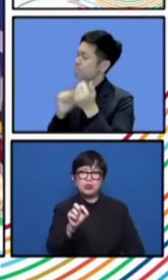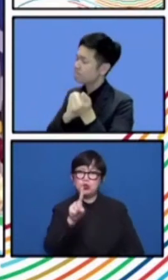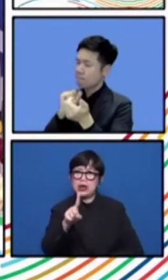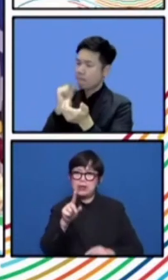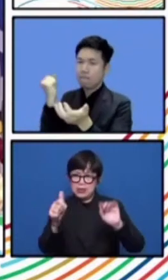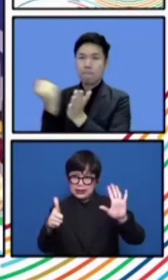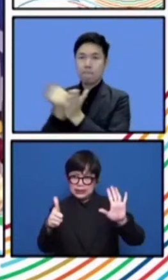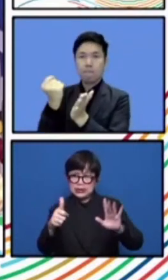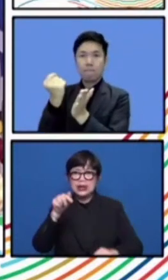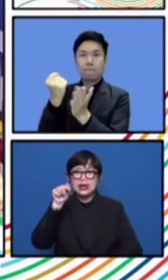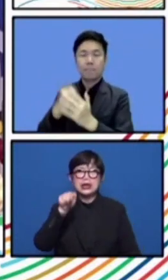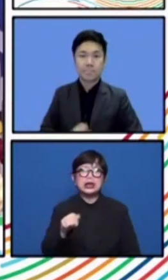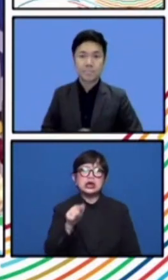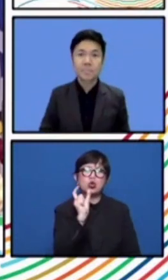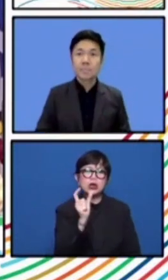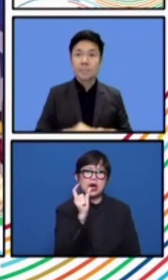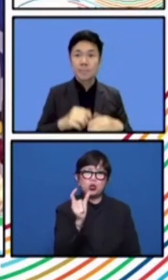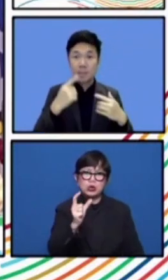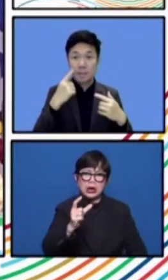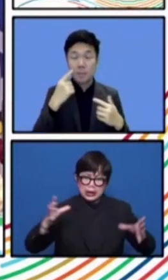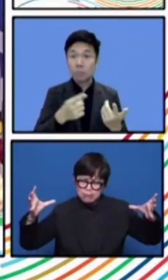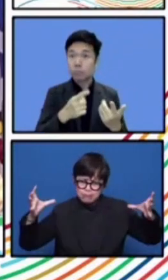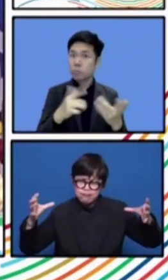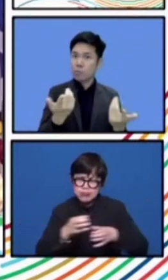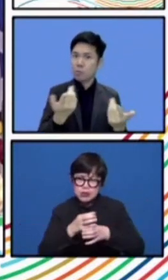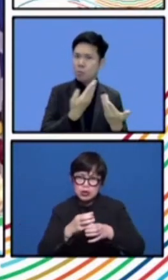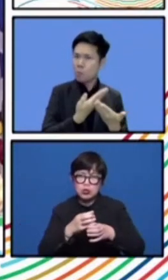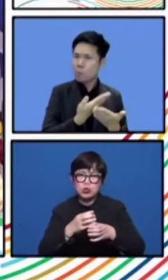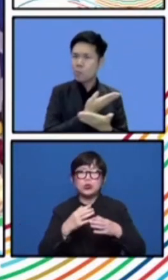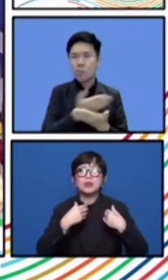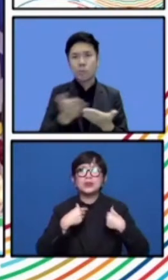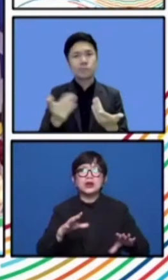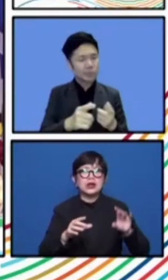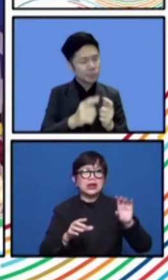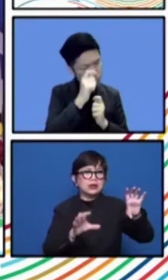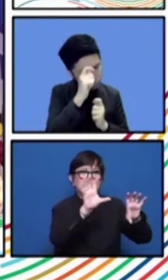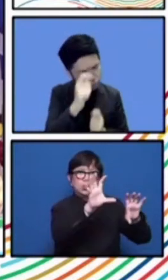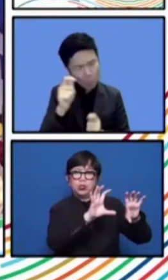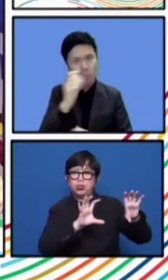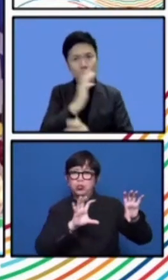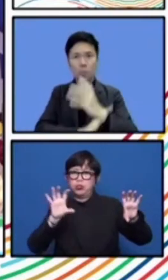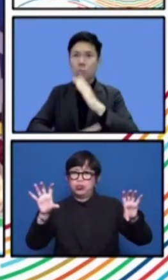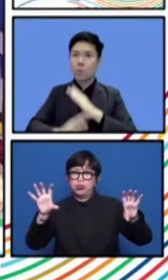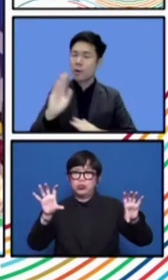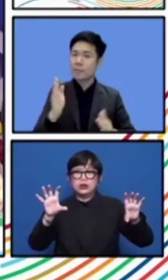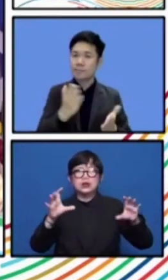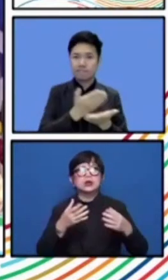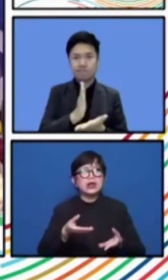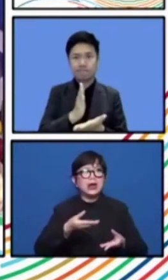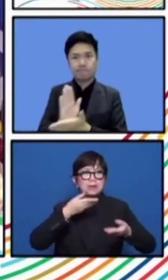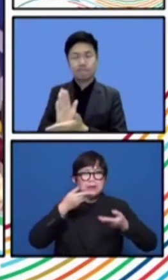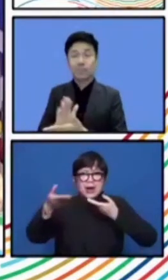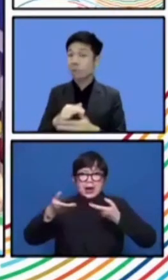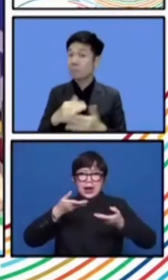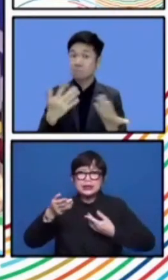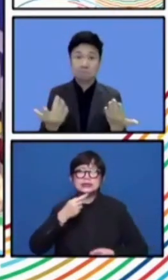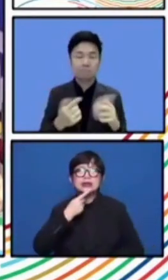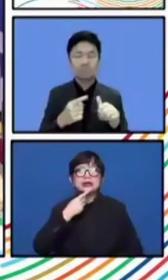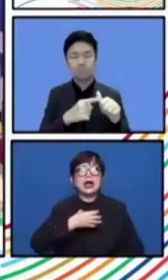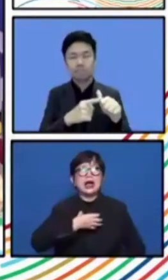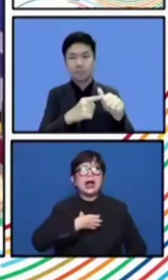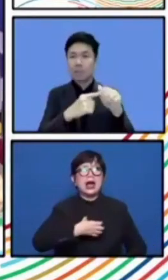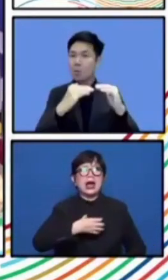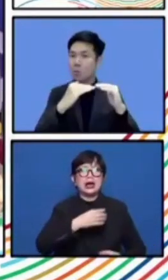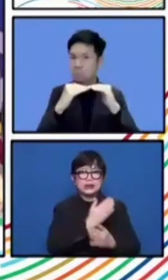covering rights of entitlements of the person with disabilities such as equality non-discrimination